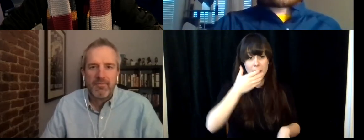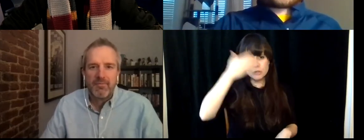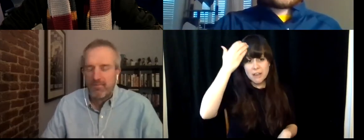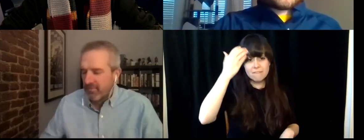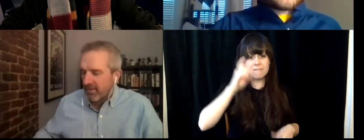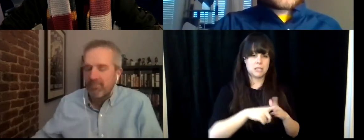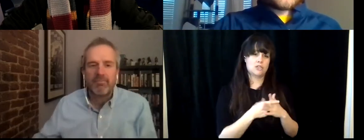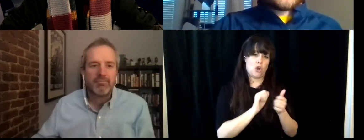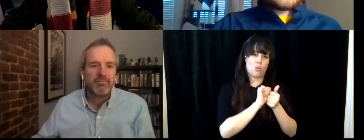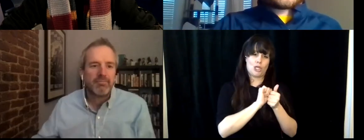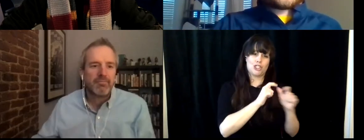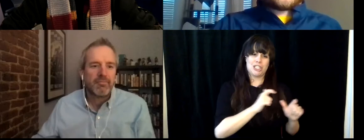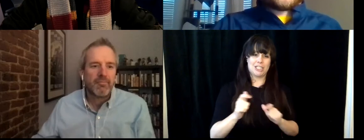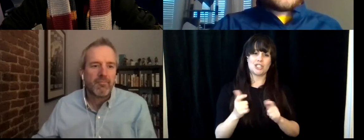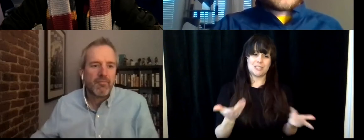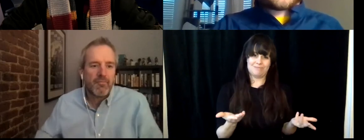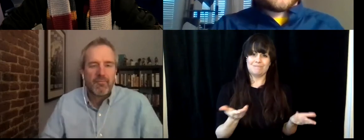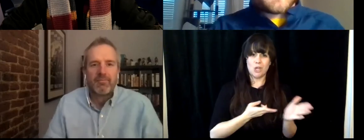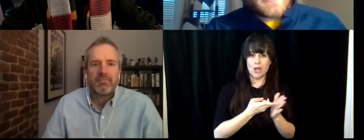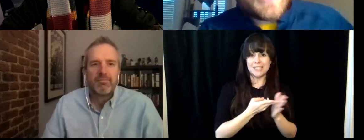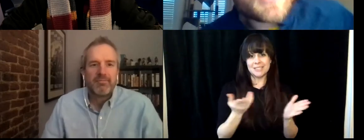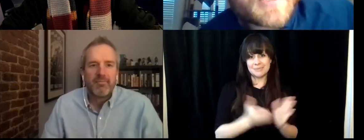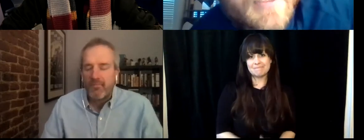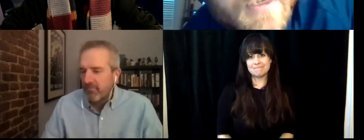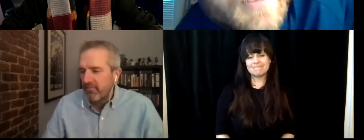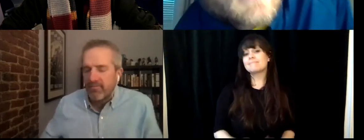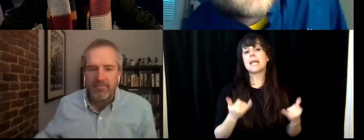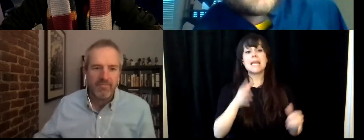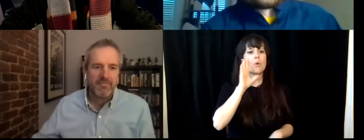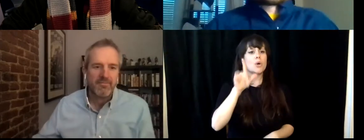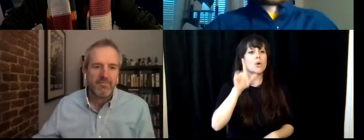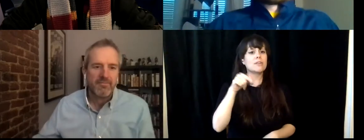Cool. Well, let's go back to James.